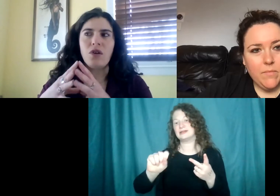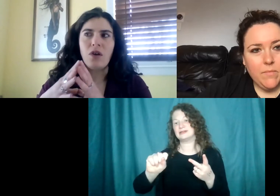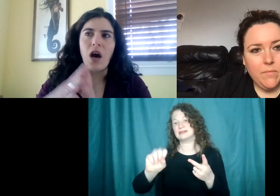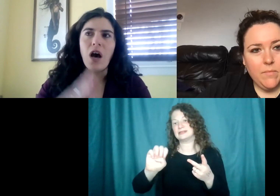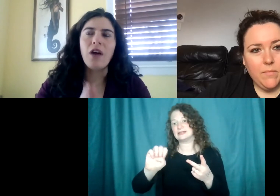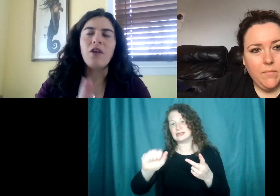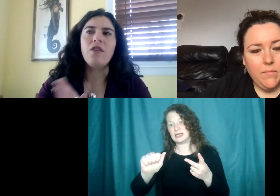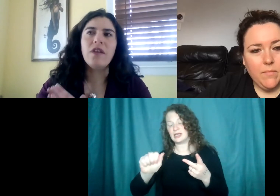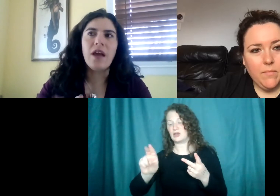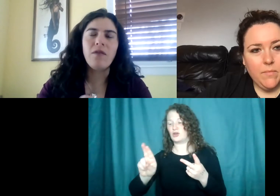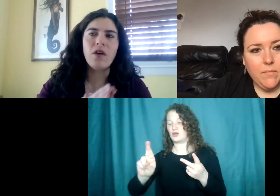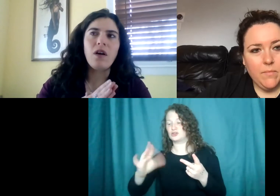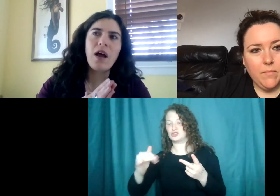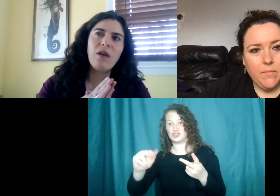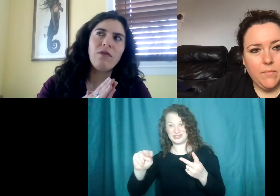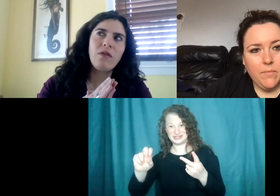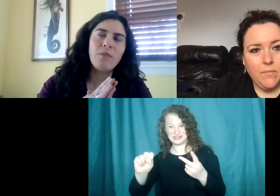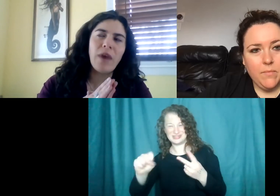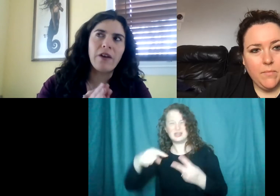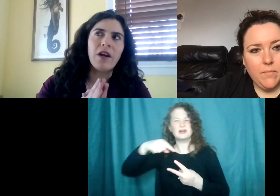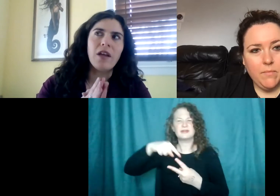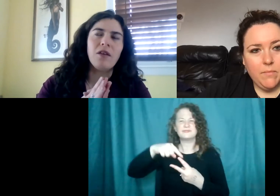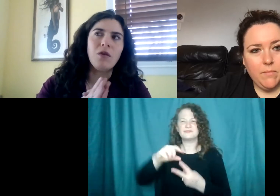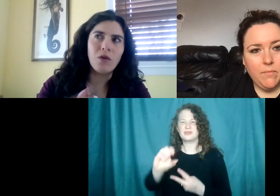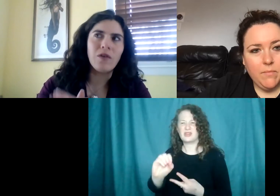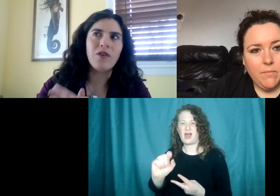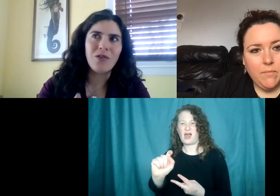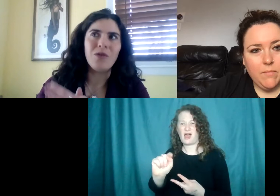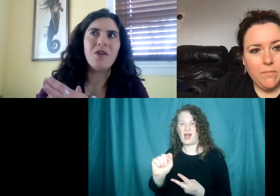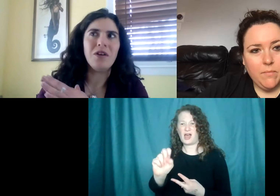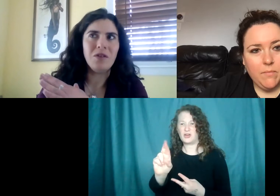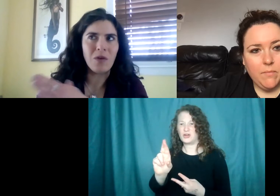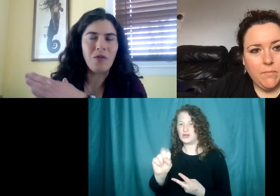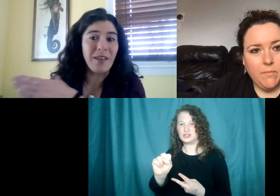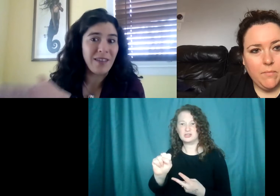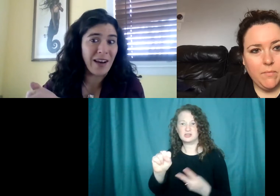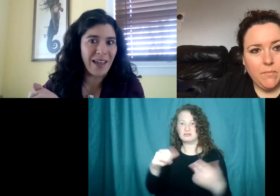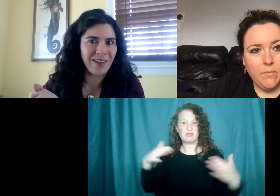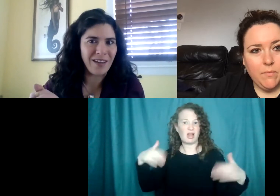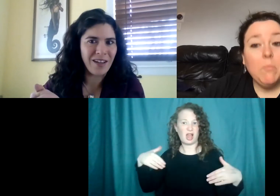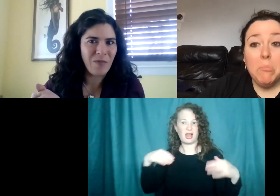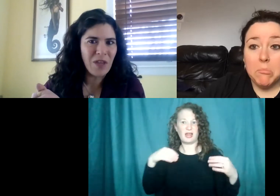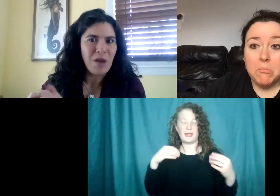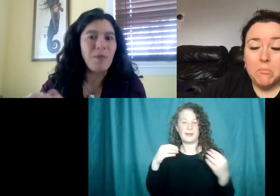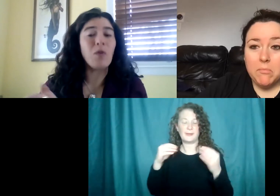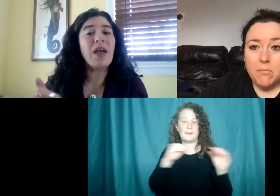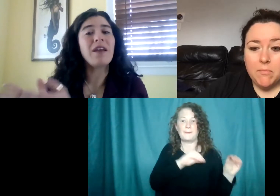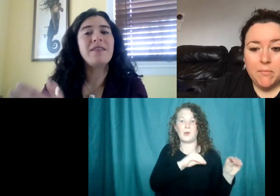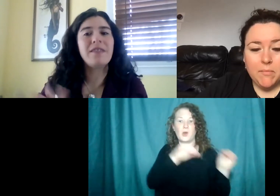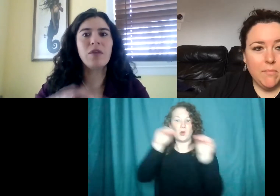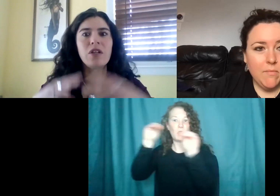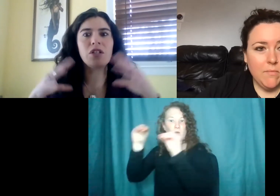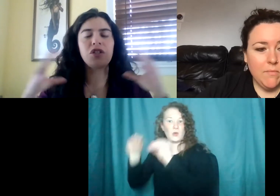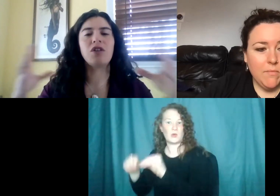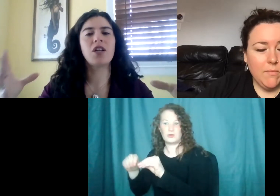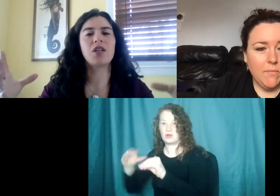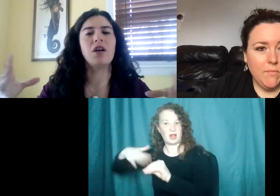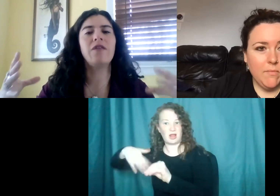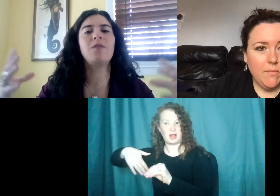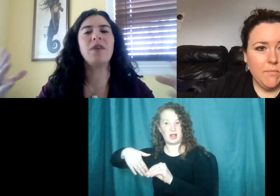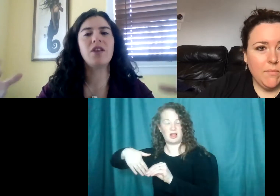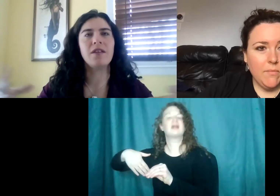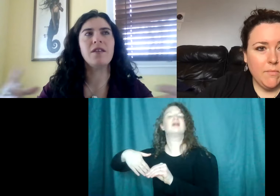the otters never migrated over to the Northwest Atlantic, but we had a similar